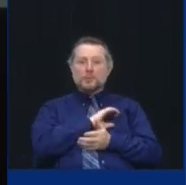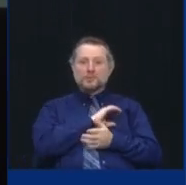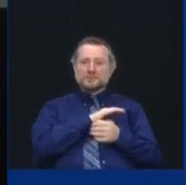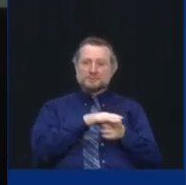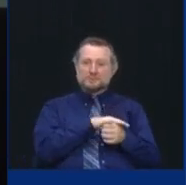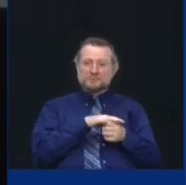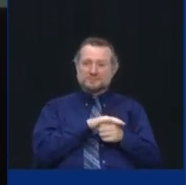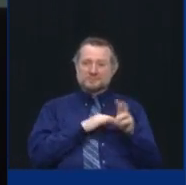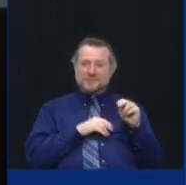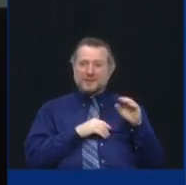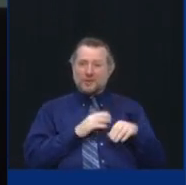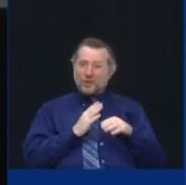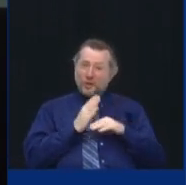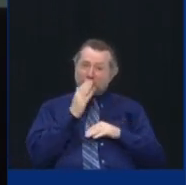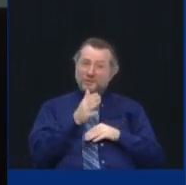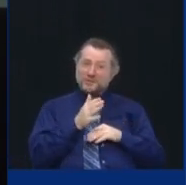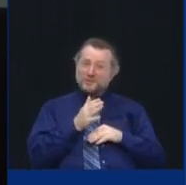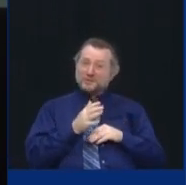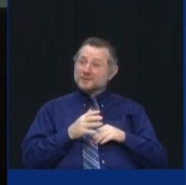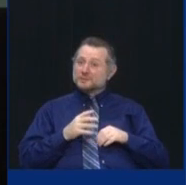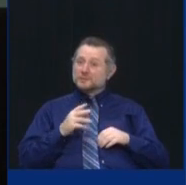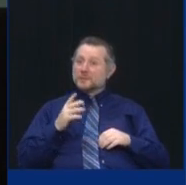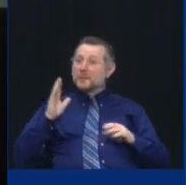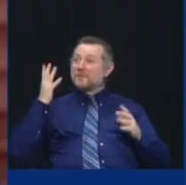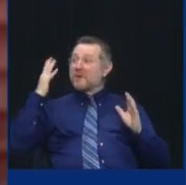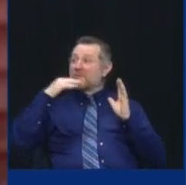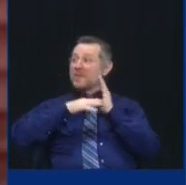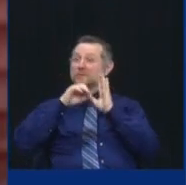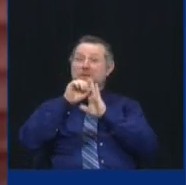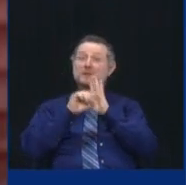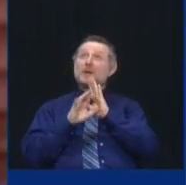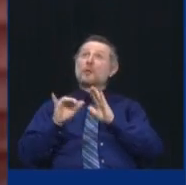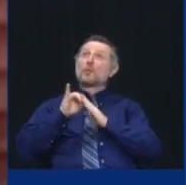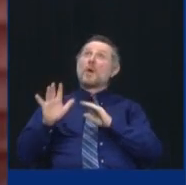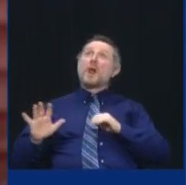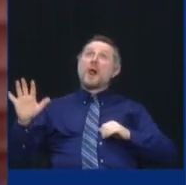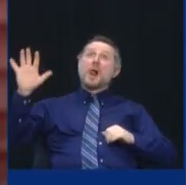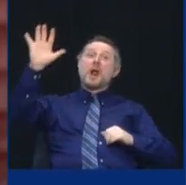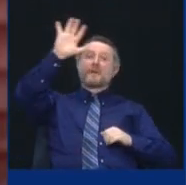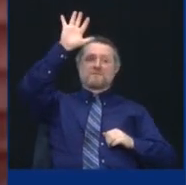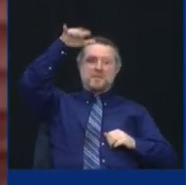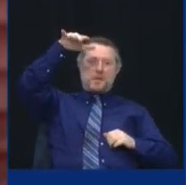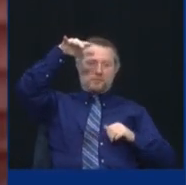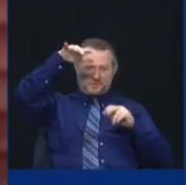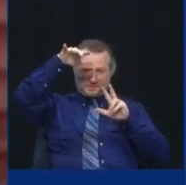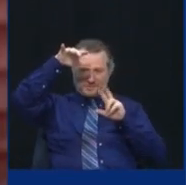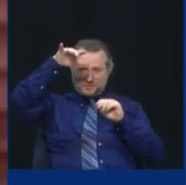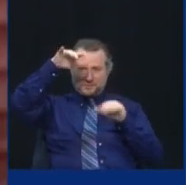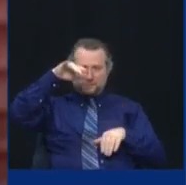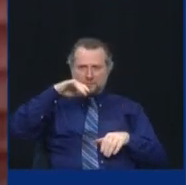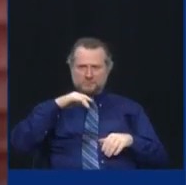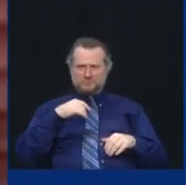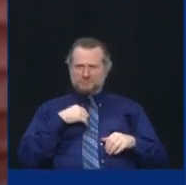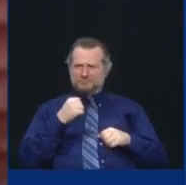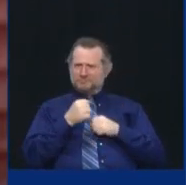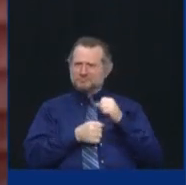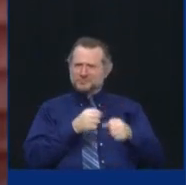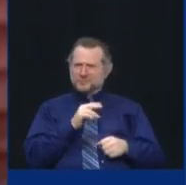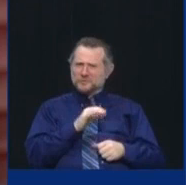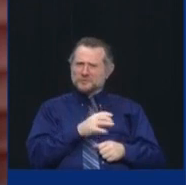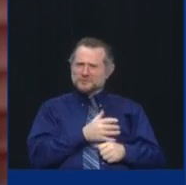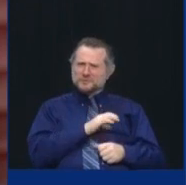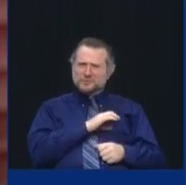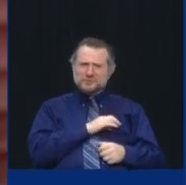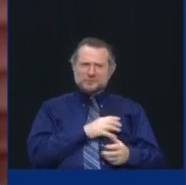Over 30,000. 5,000 state police for the state. I have assigned them to New York City. We did